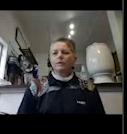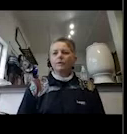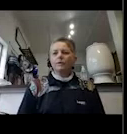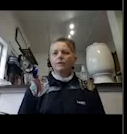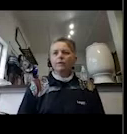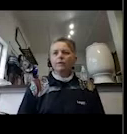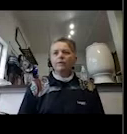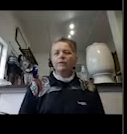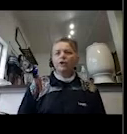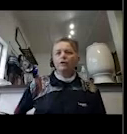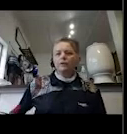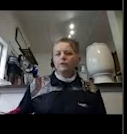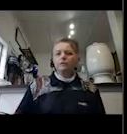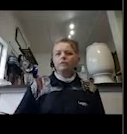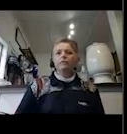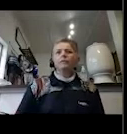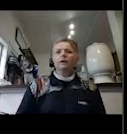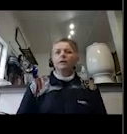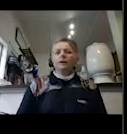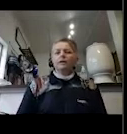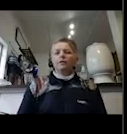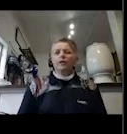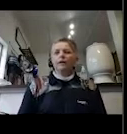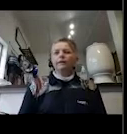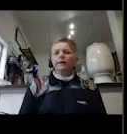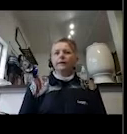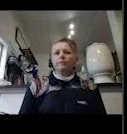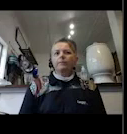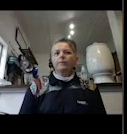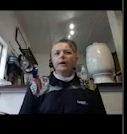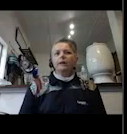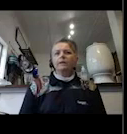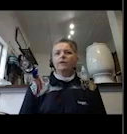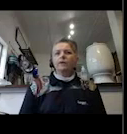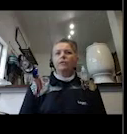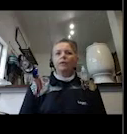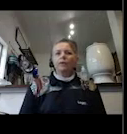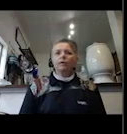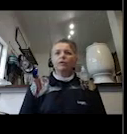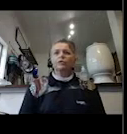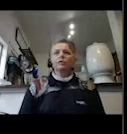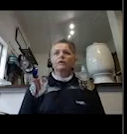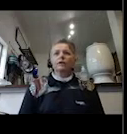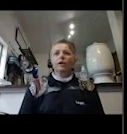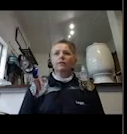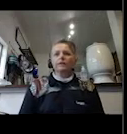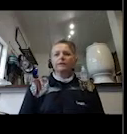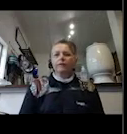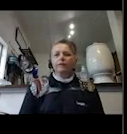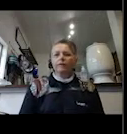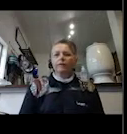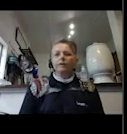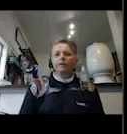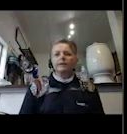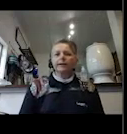come across some words that we've chosen to define that they haven't struck or that they weren't sure of. So hopefully there's